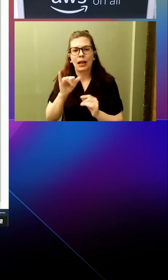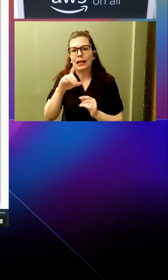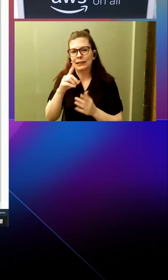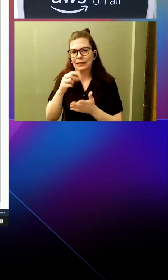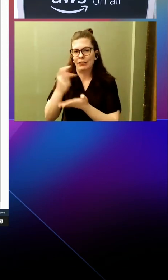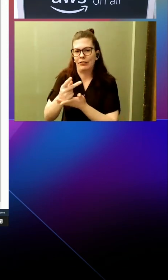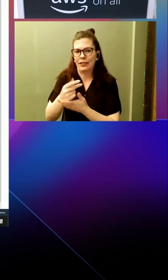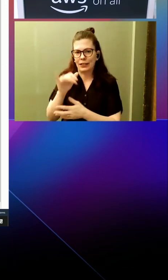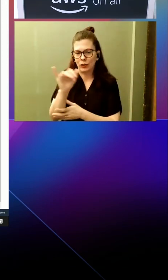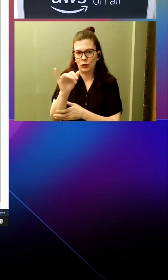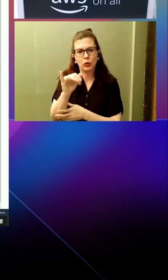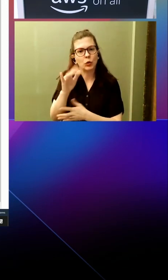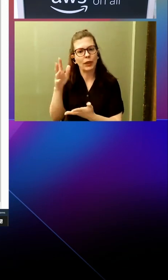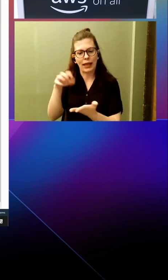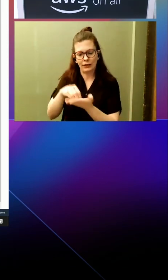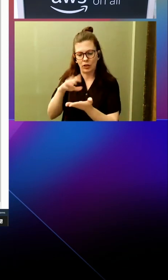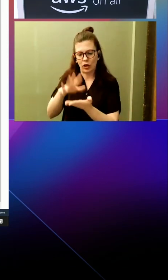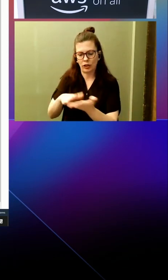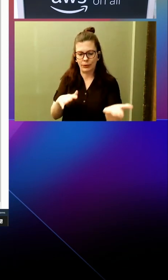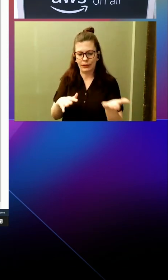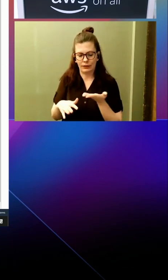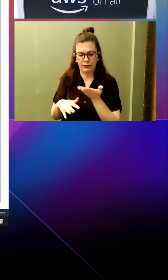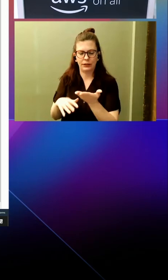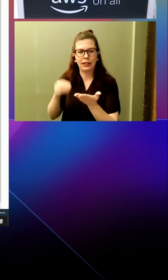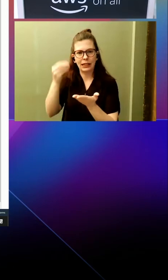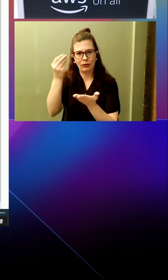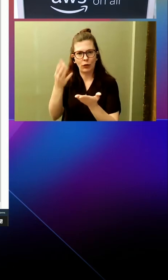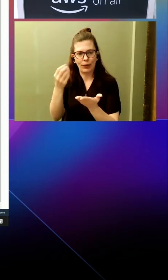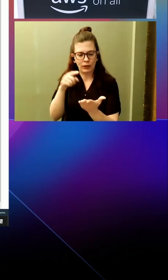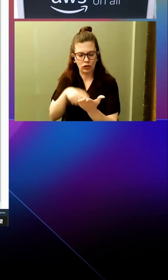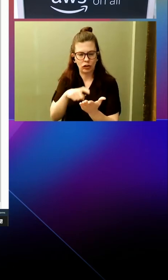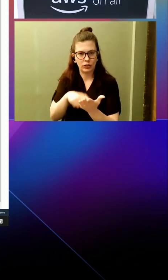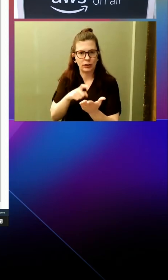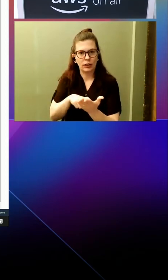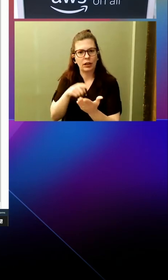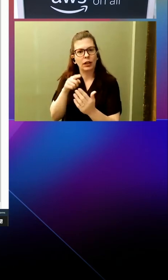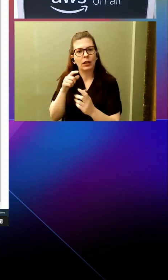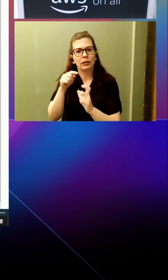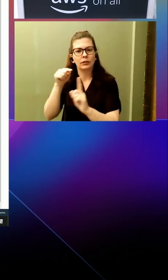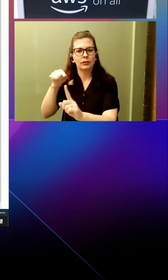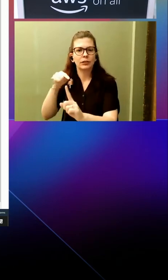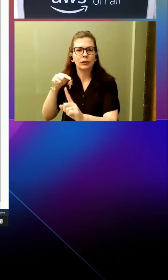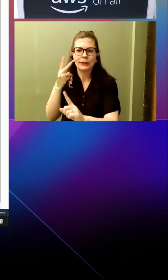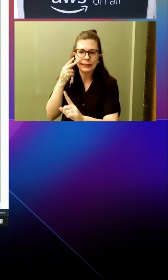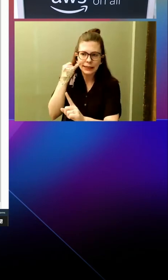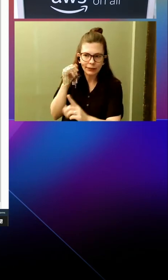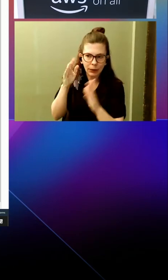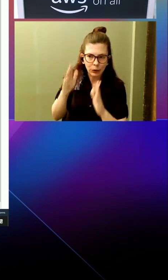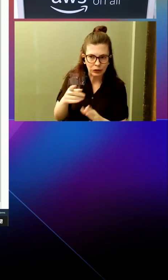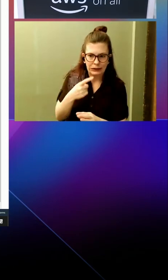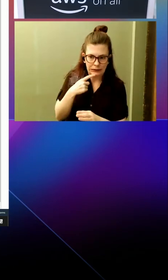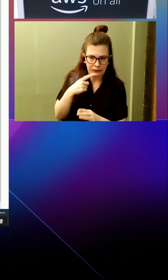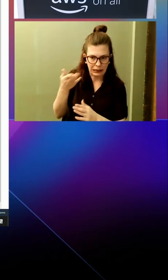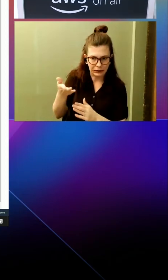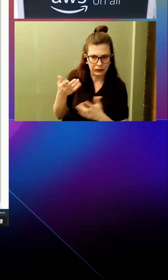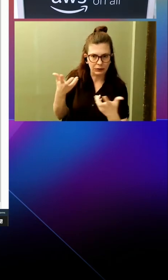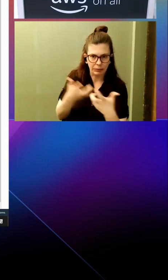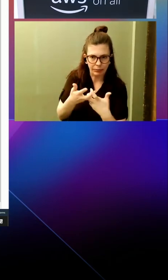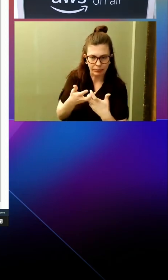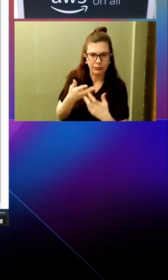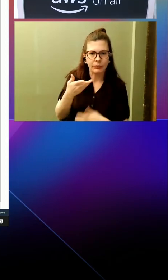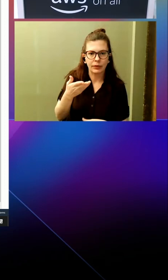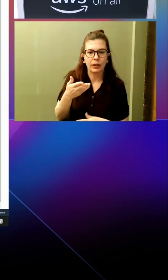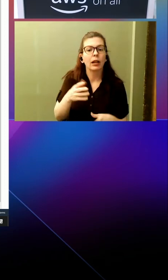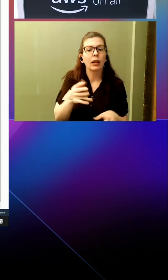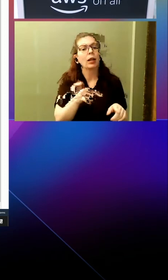the document information to then determine if the person is actually who they claim they are. There are other processes that